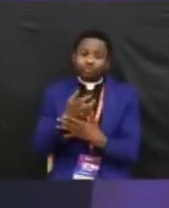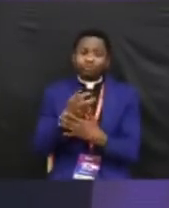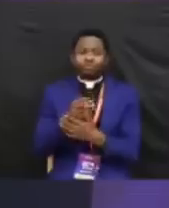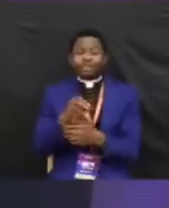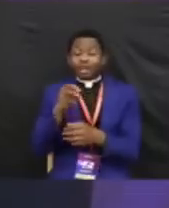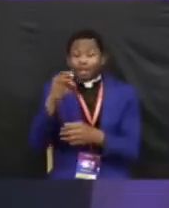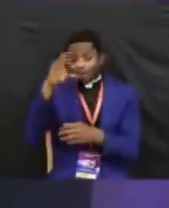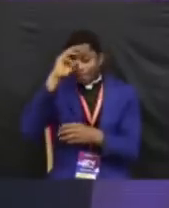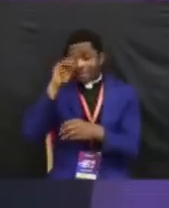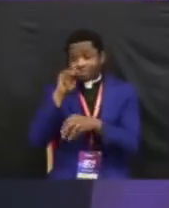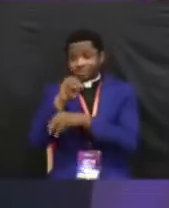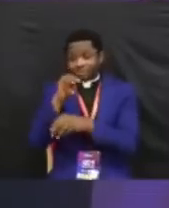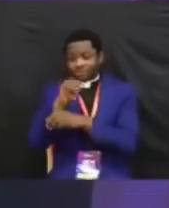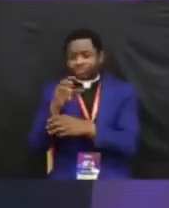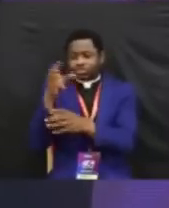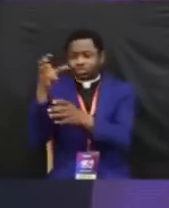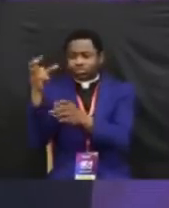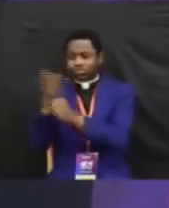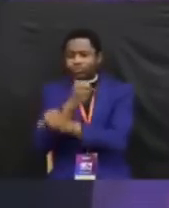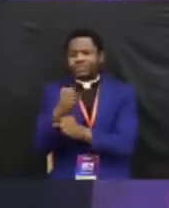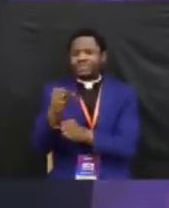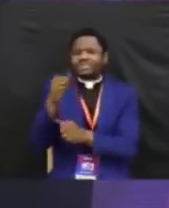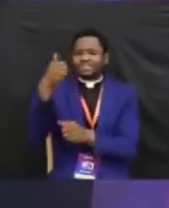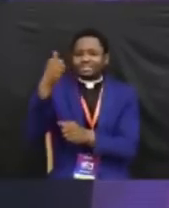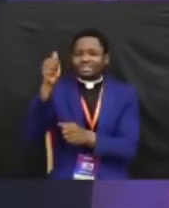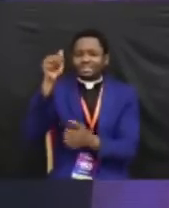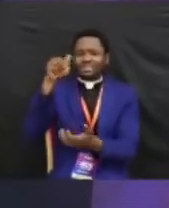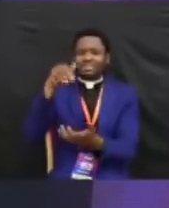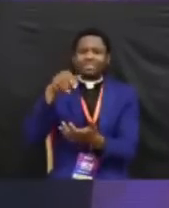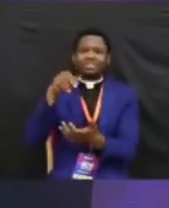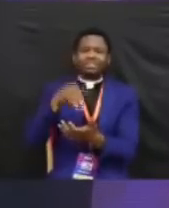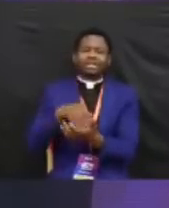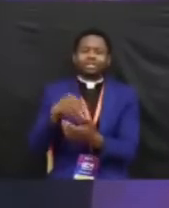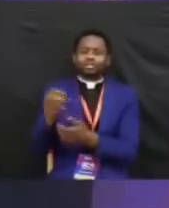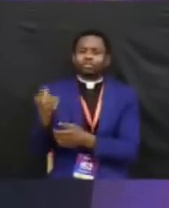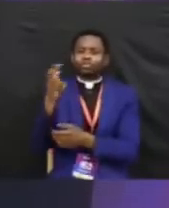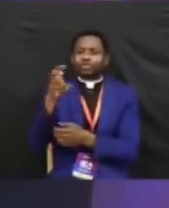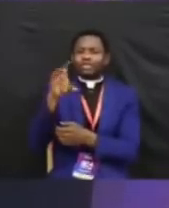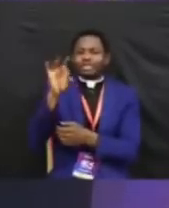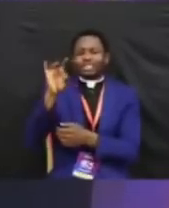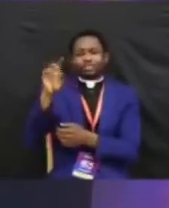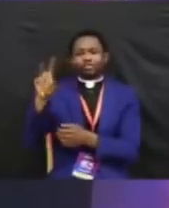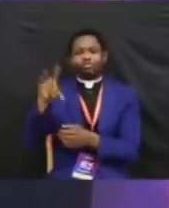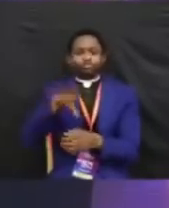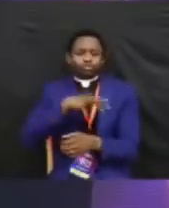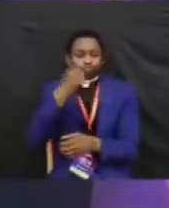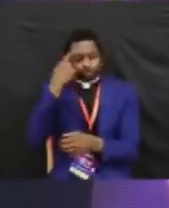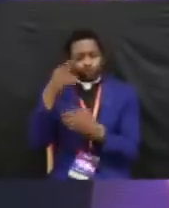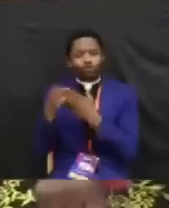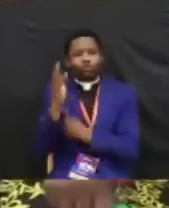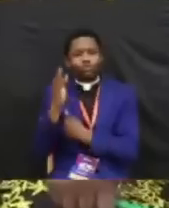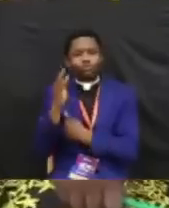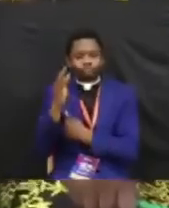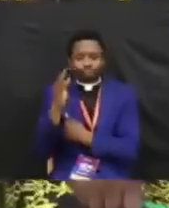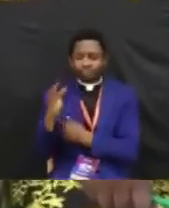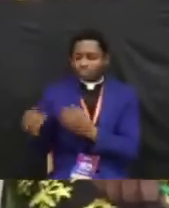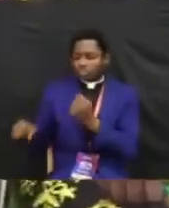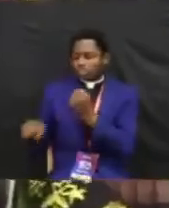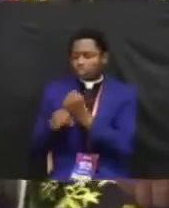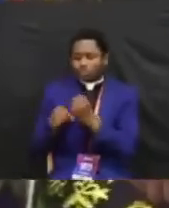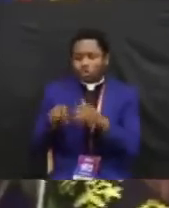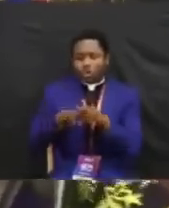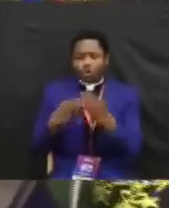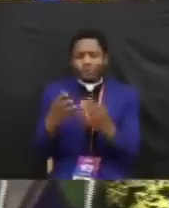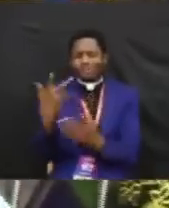period won a total of 10,282 souls for the Lord. They also contributed to opening